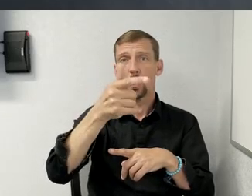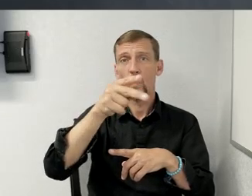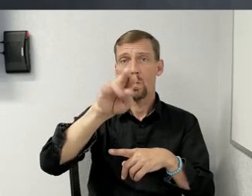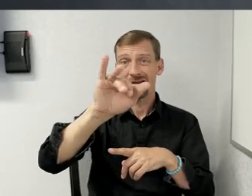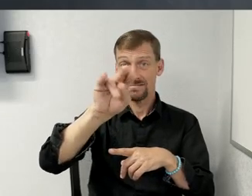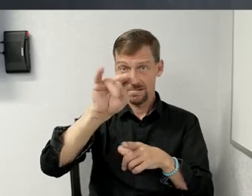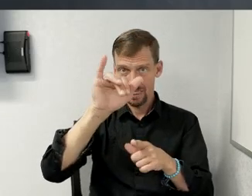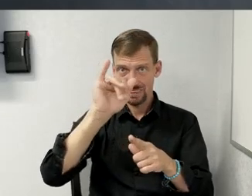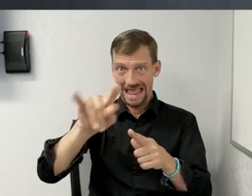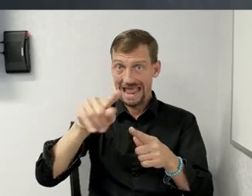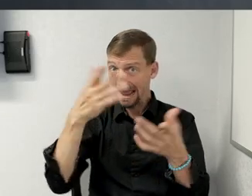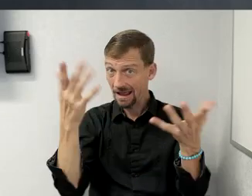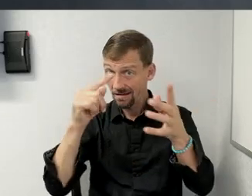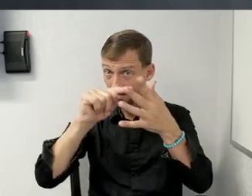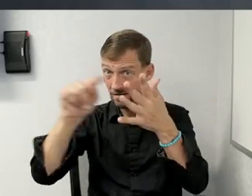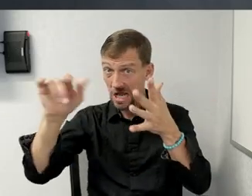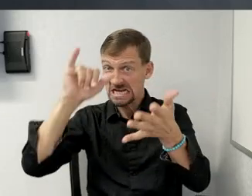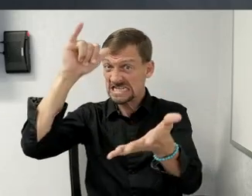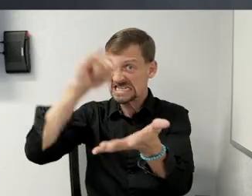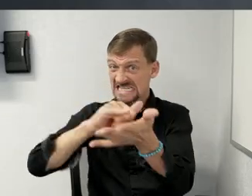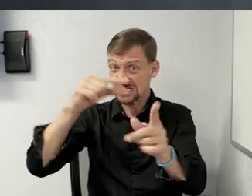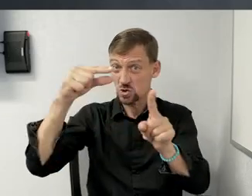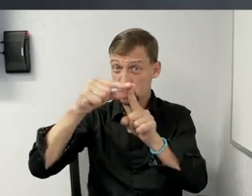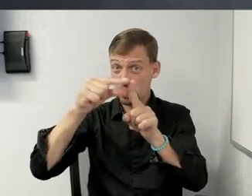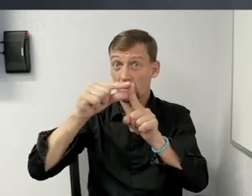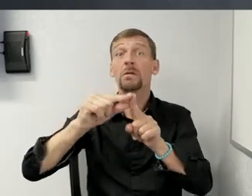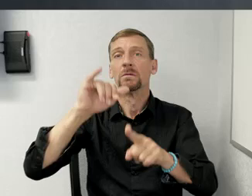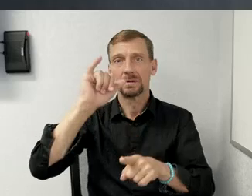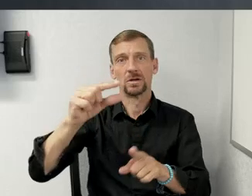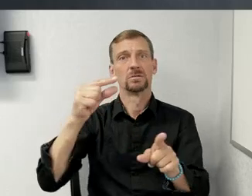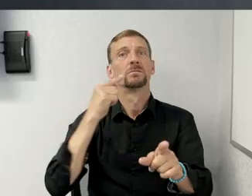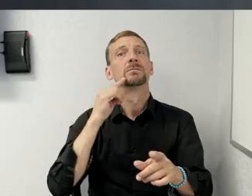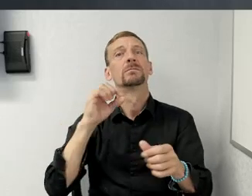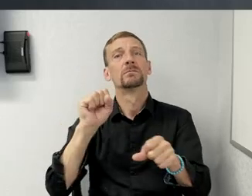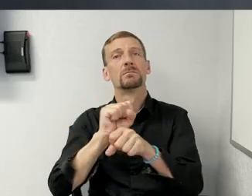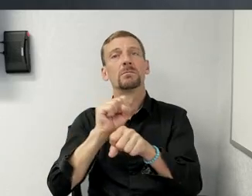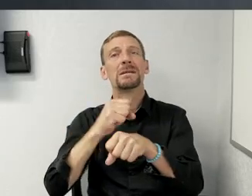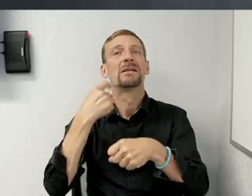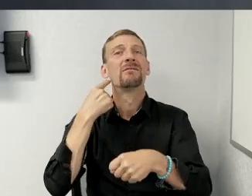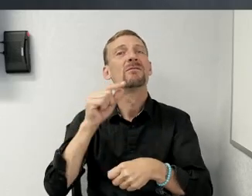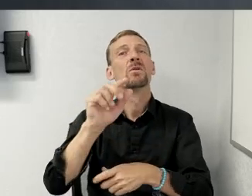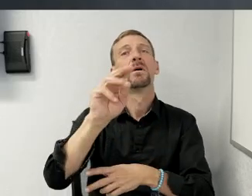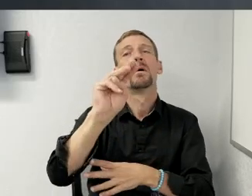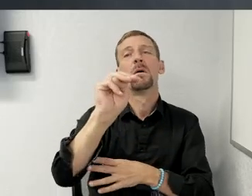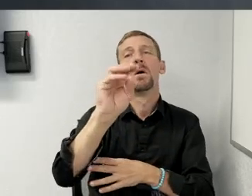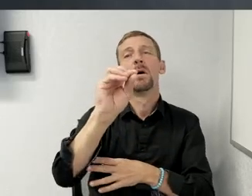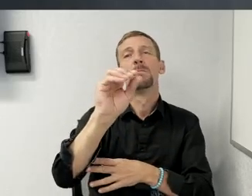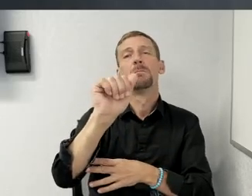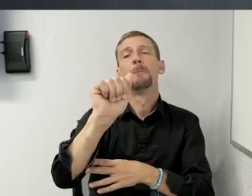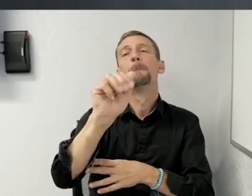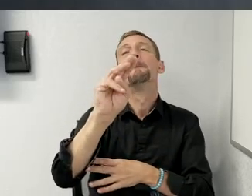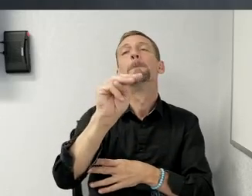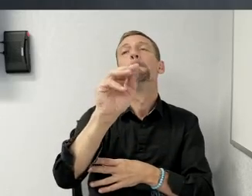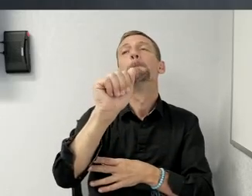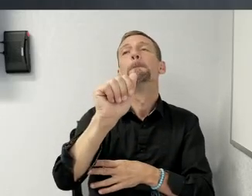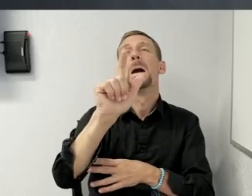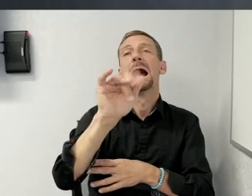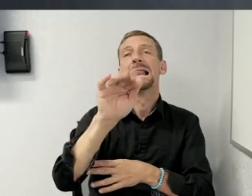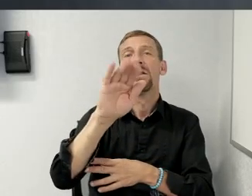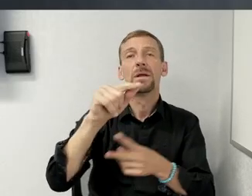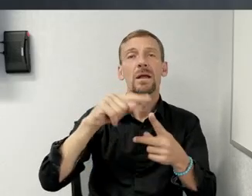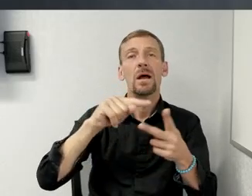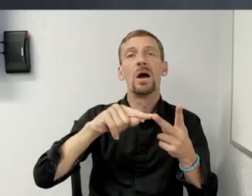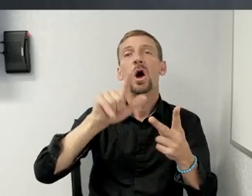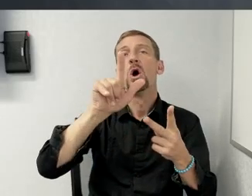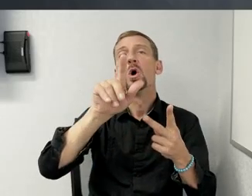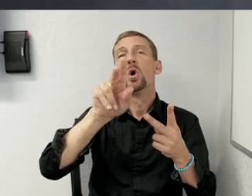a drug that was used to treat malaria, I think rheumatoid arthritis, lupus.